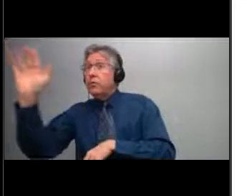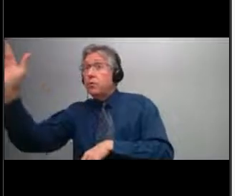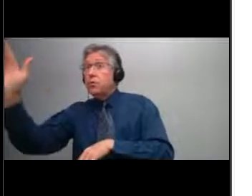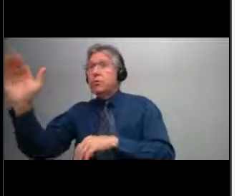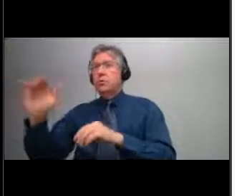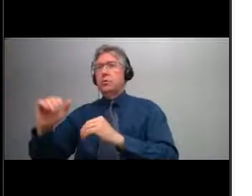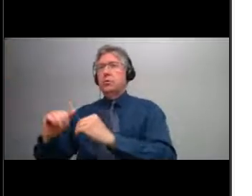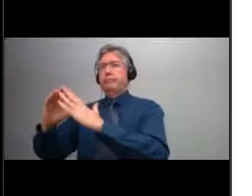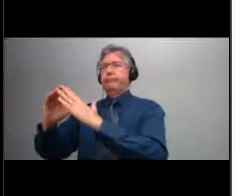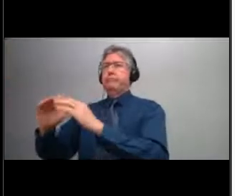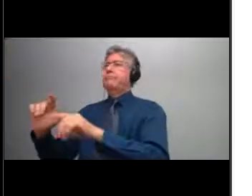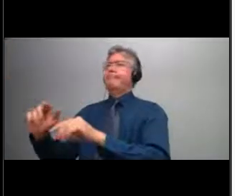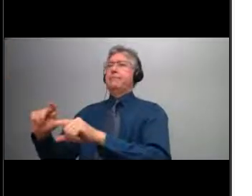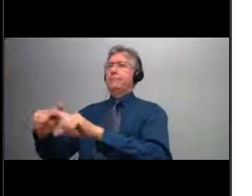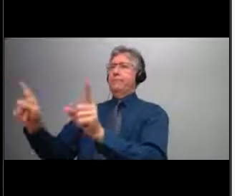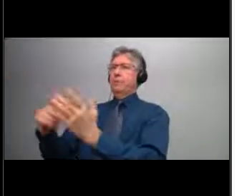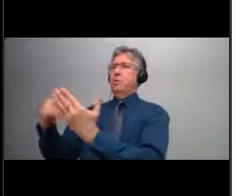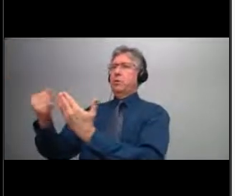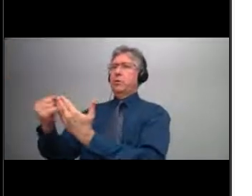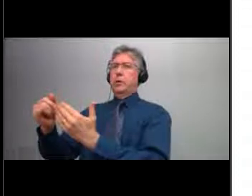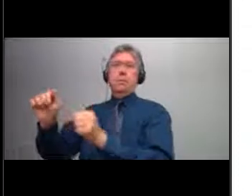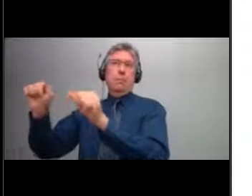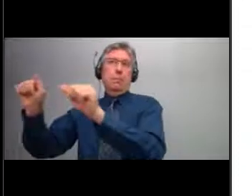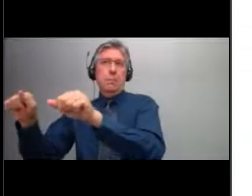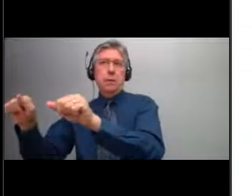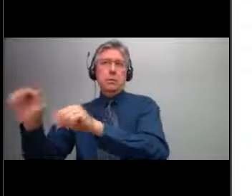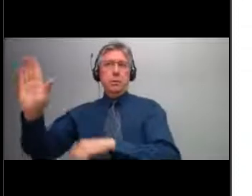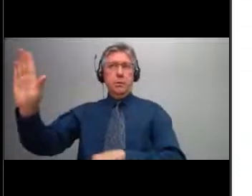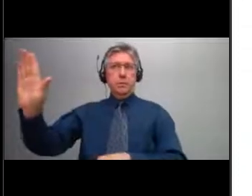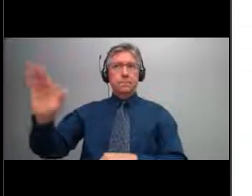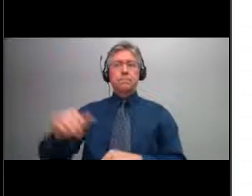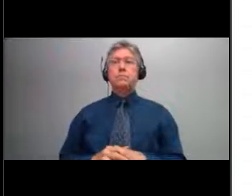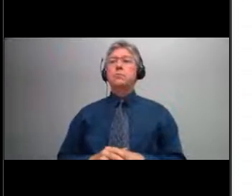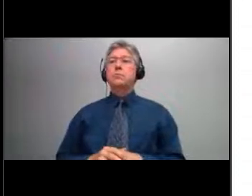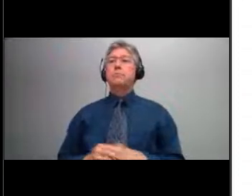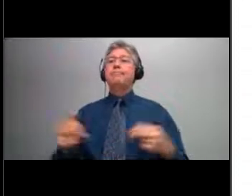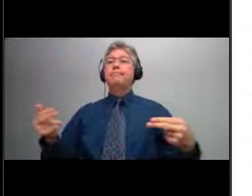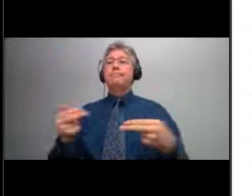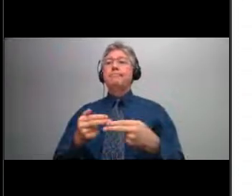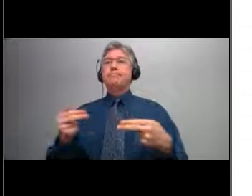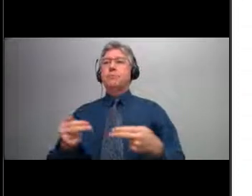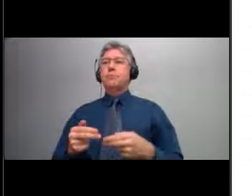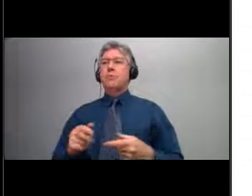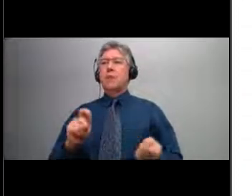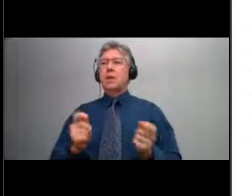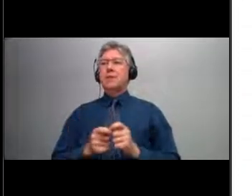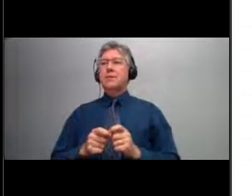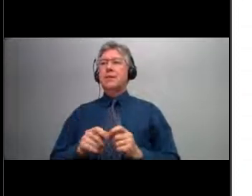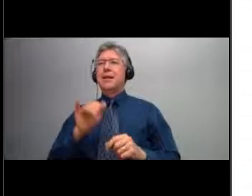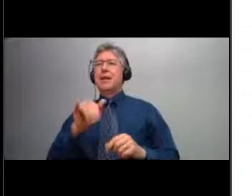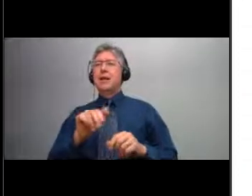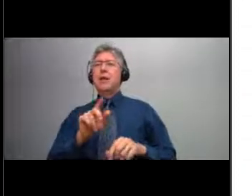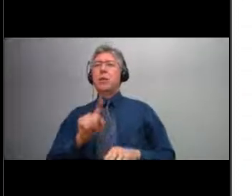separate project. The next slide shows changes to the kiss and ride facilities.